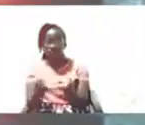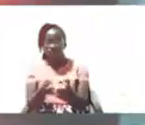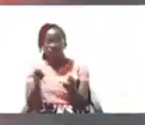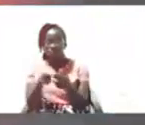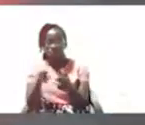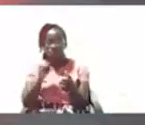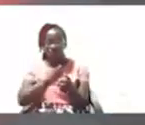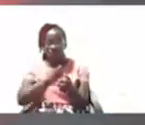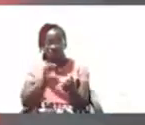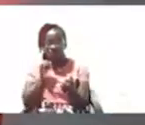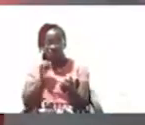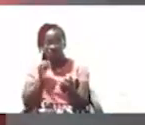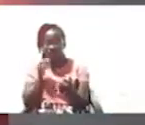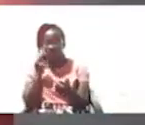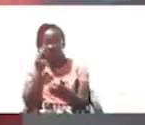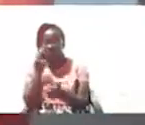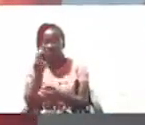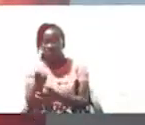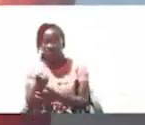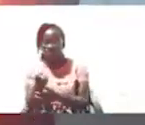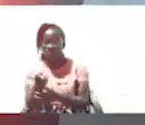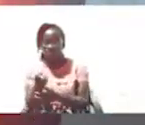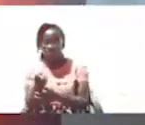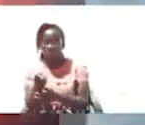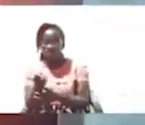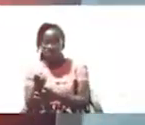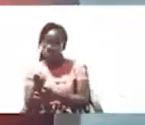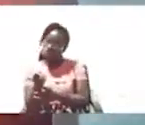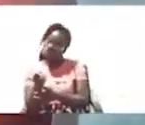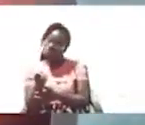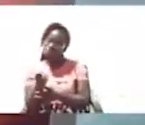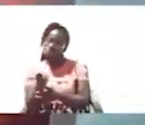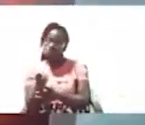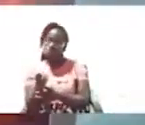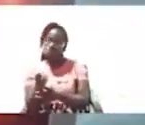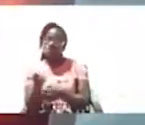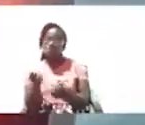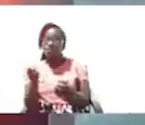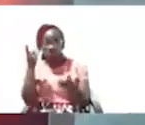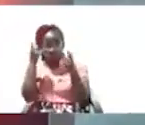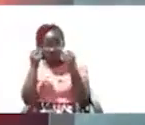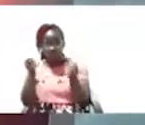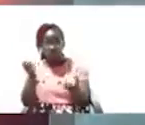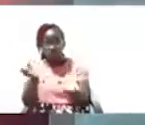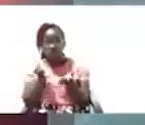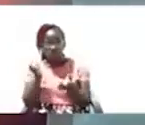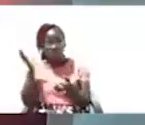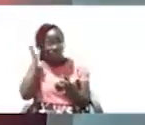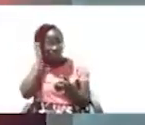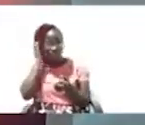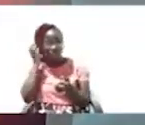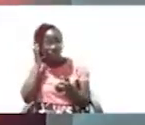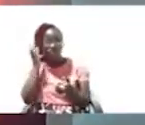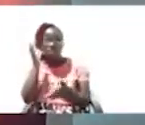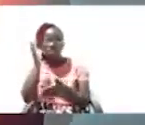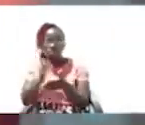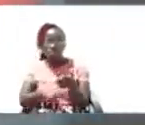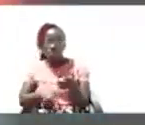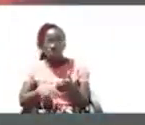Teni yepa. Listen very well. Na mi pesa me te adia obeka. I wanted to hear what he was going to